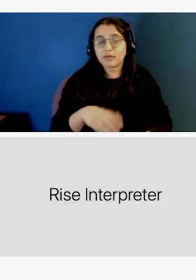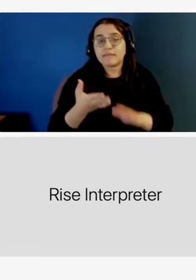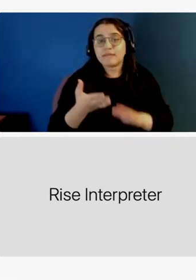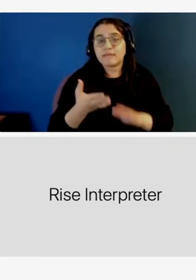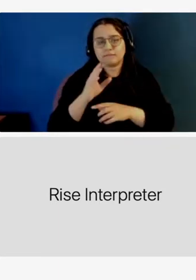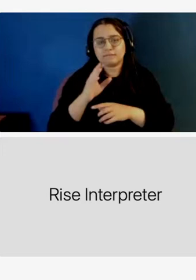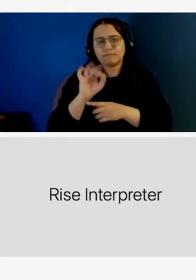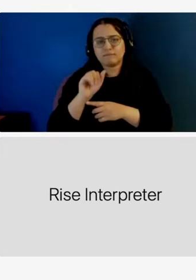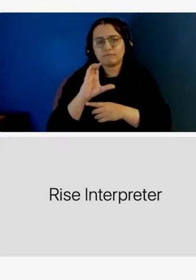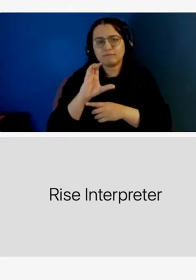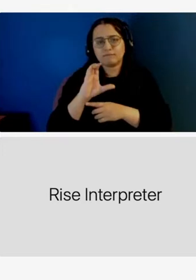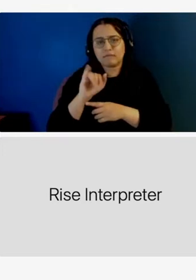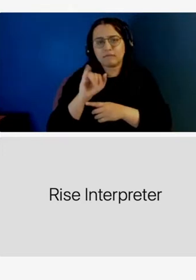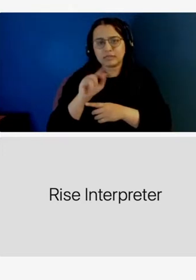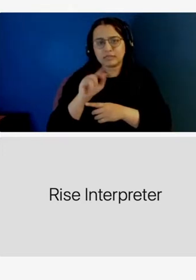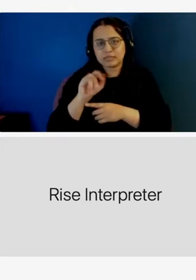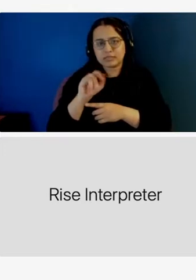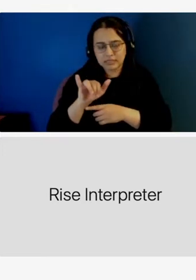Chang.